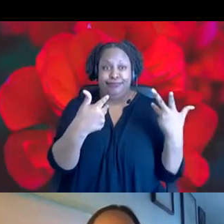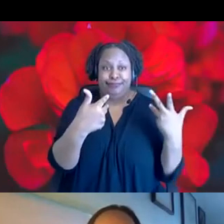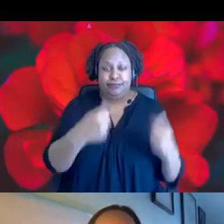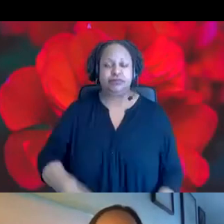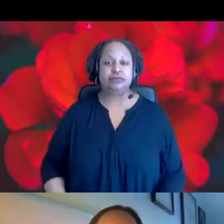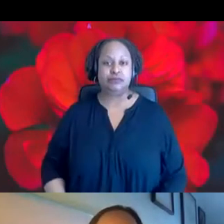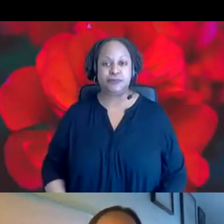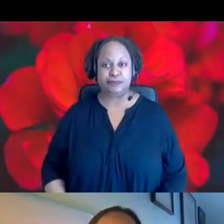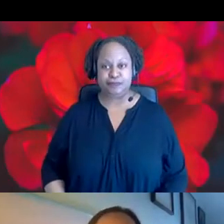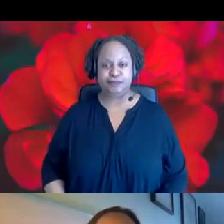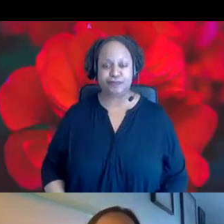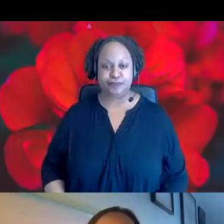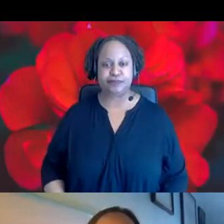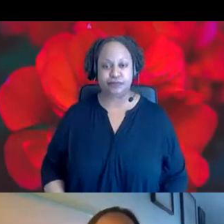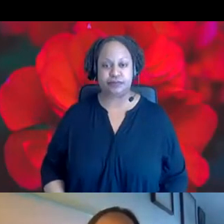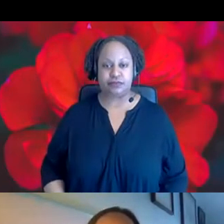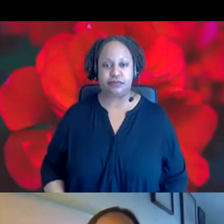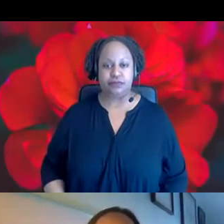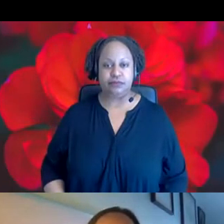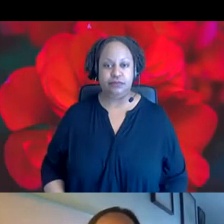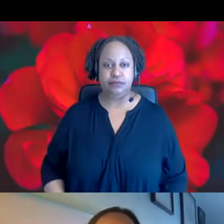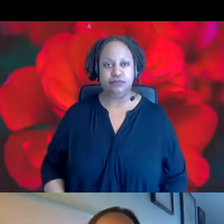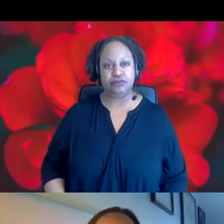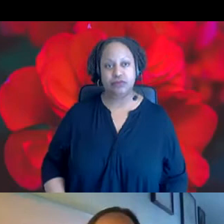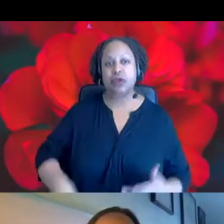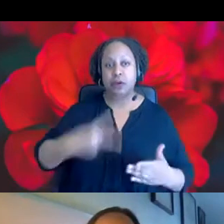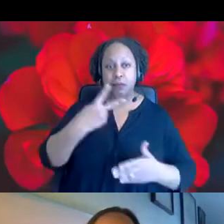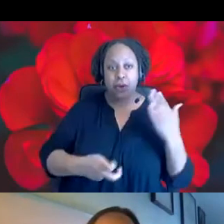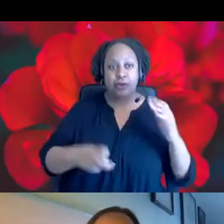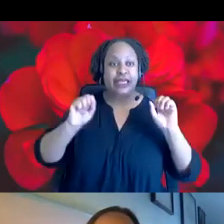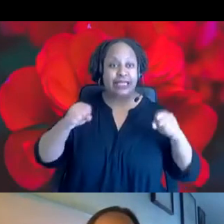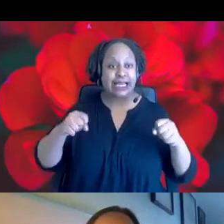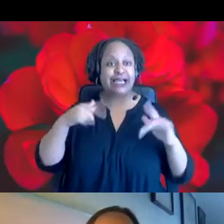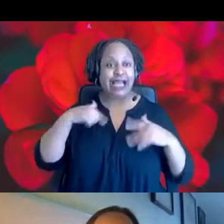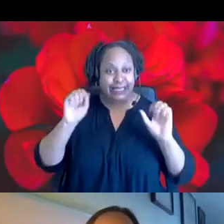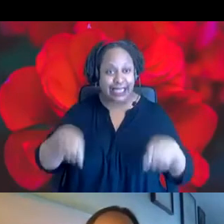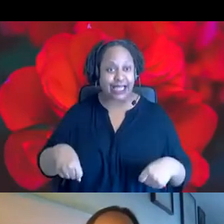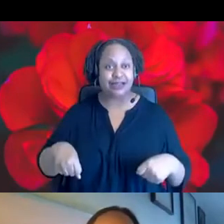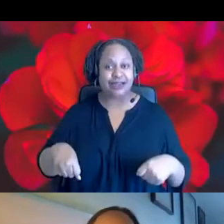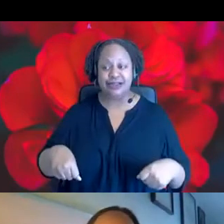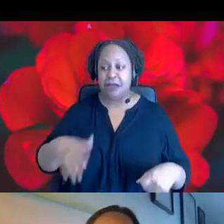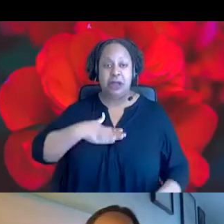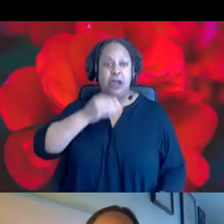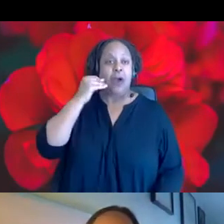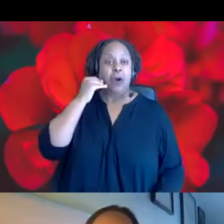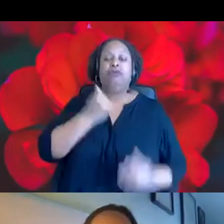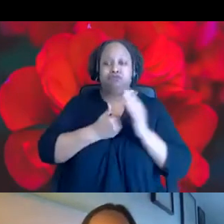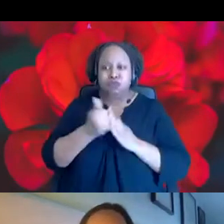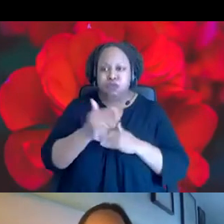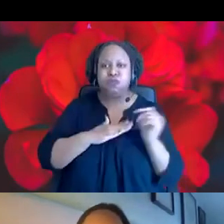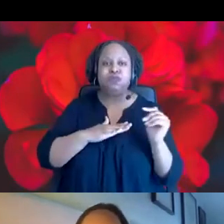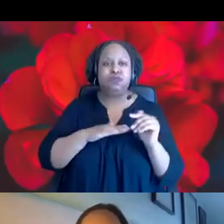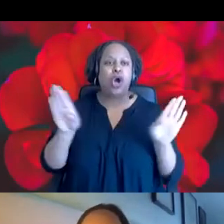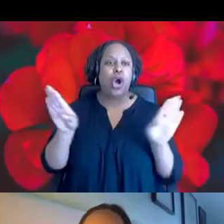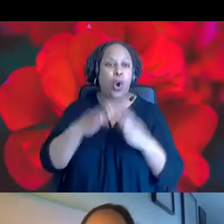it's both like, yeah, I feel like I can be more open because of where I am, but at the same time,